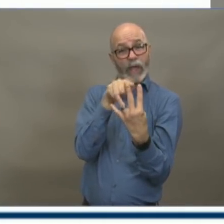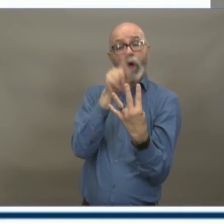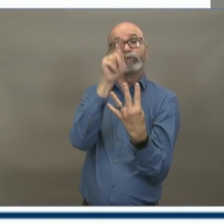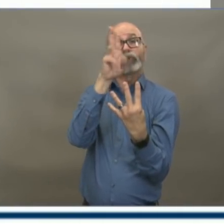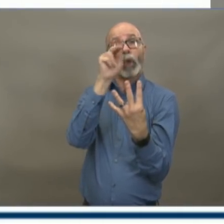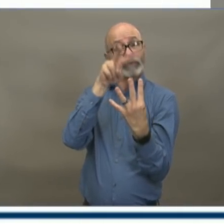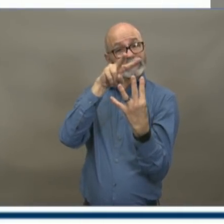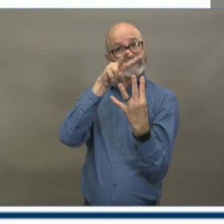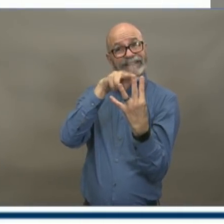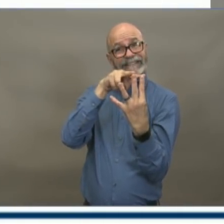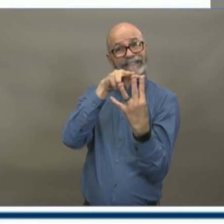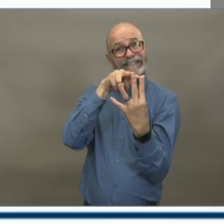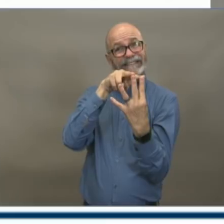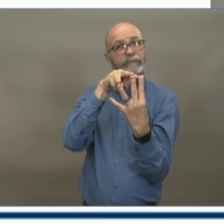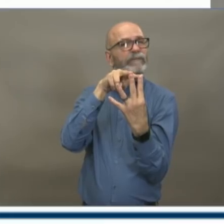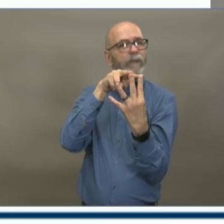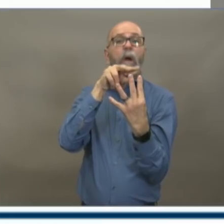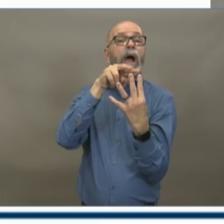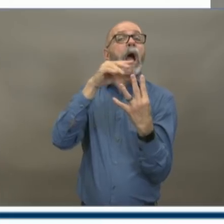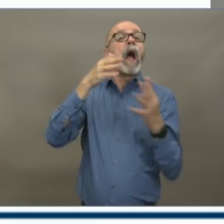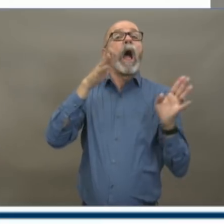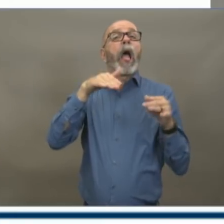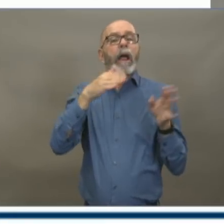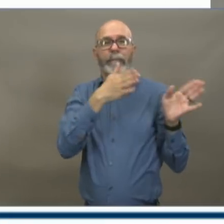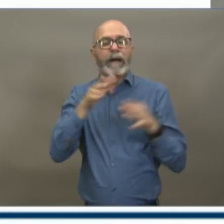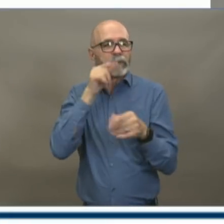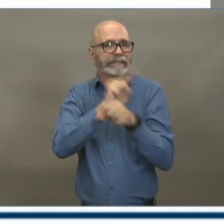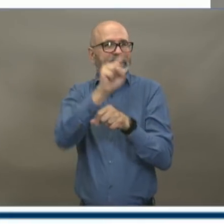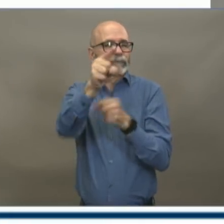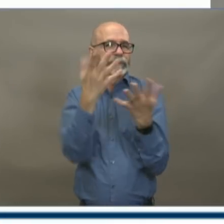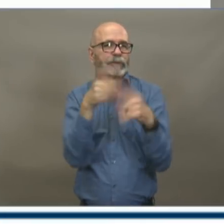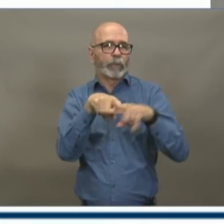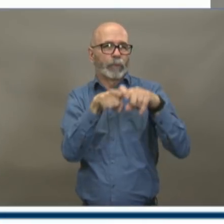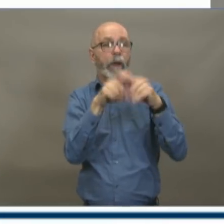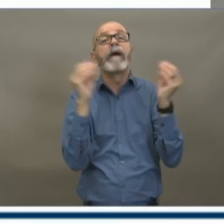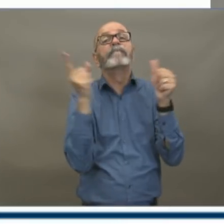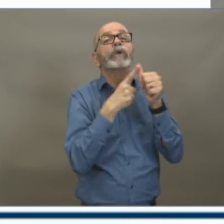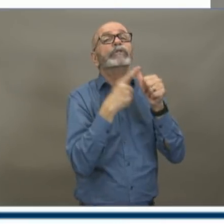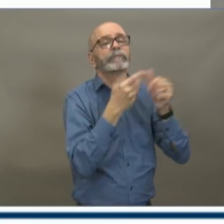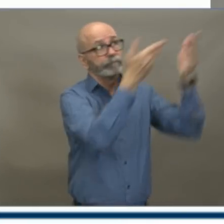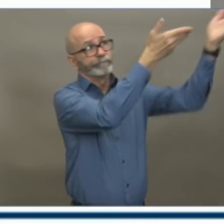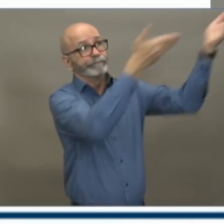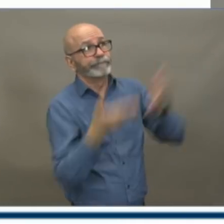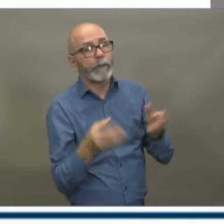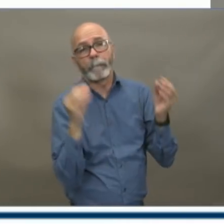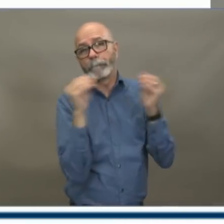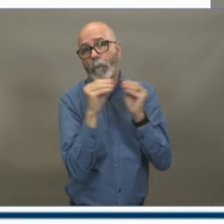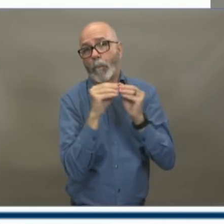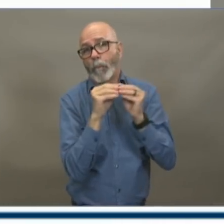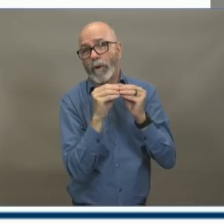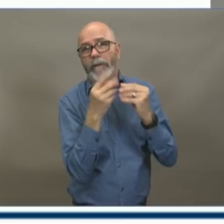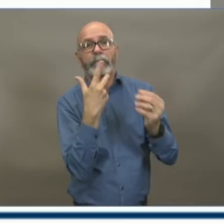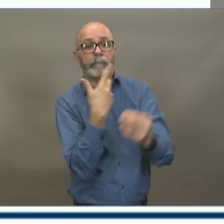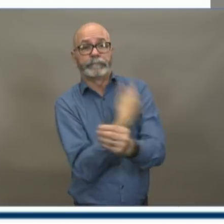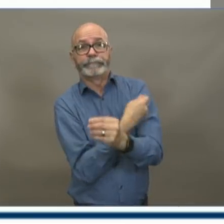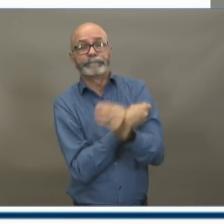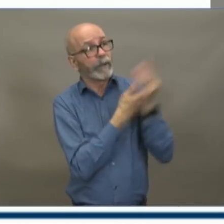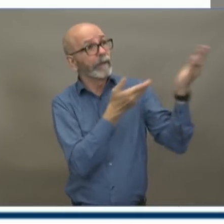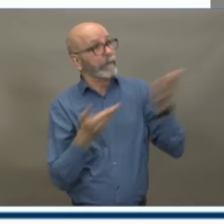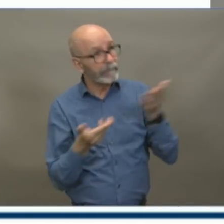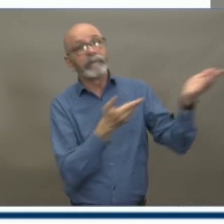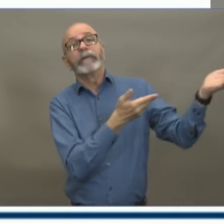next week will resume once we get additional vaccine. We continue to make progress in our long-term care